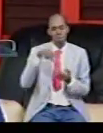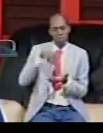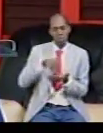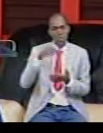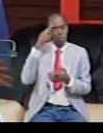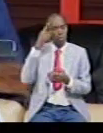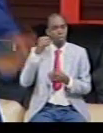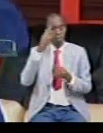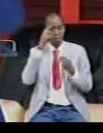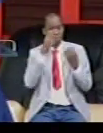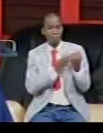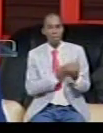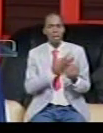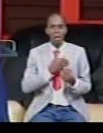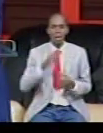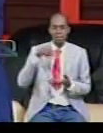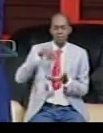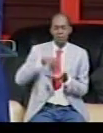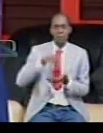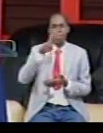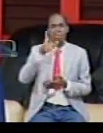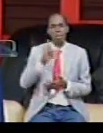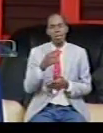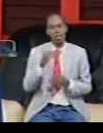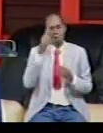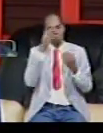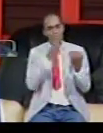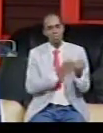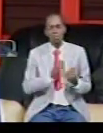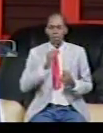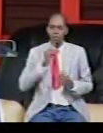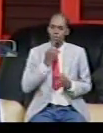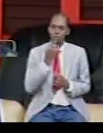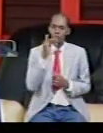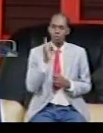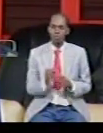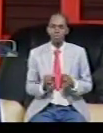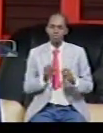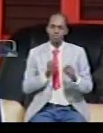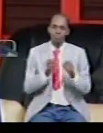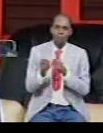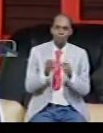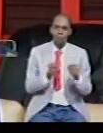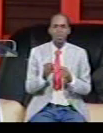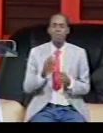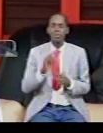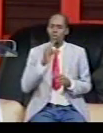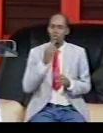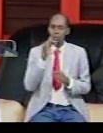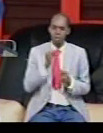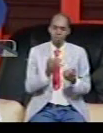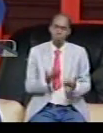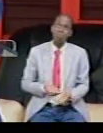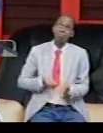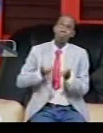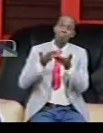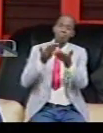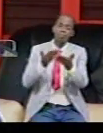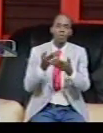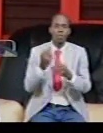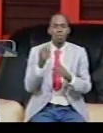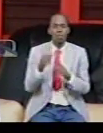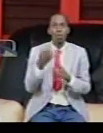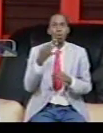to stand by the faith, earnestly contending, earnestly presenting the word of God,